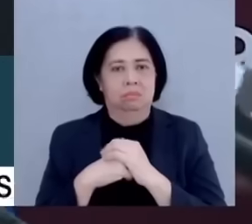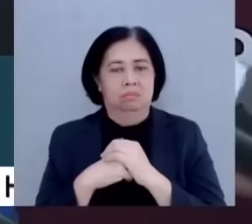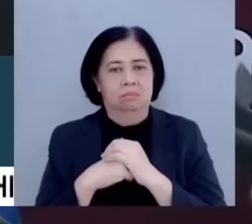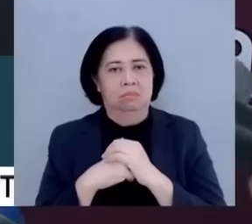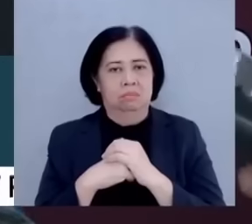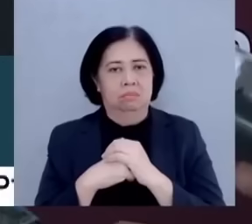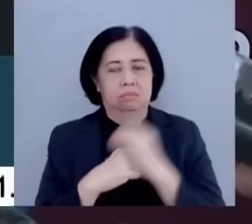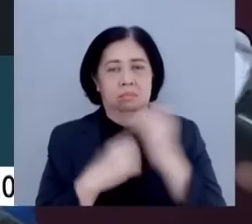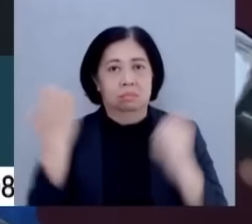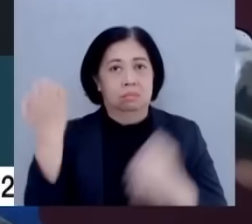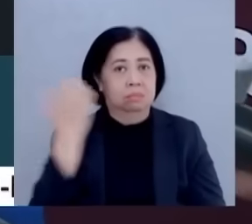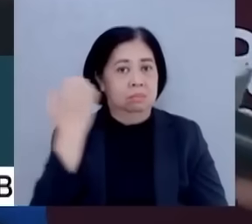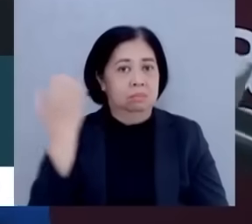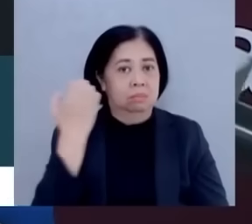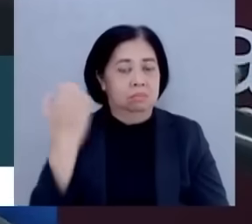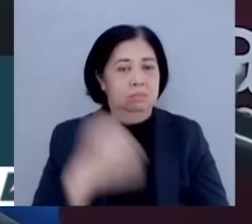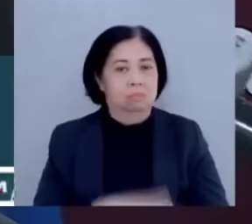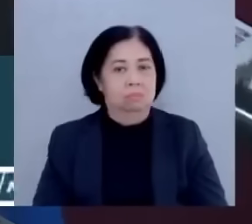emergency.